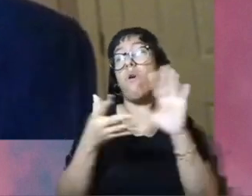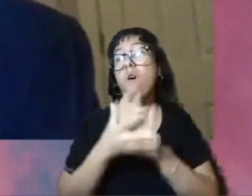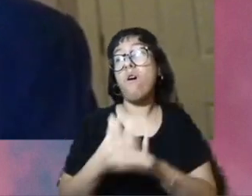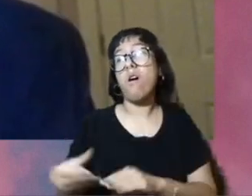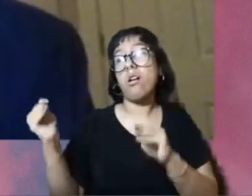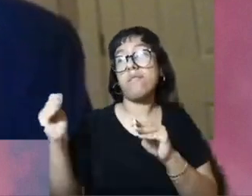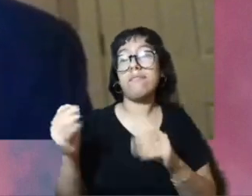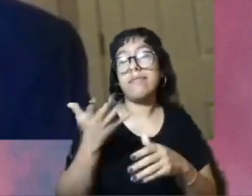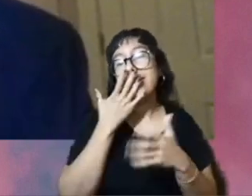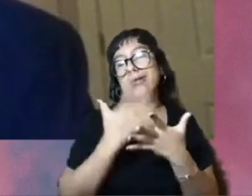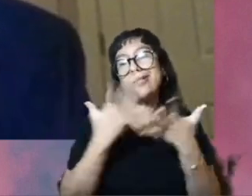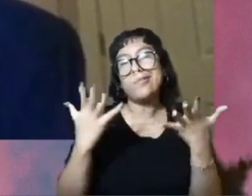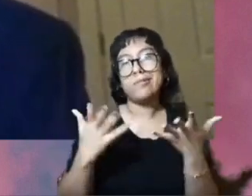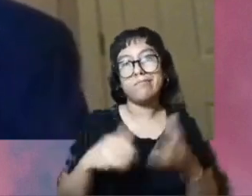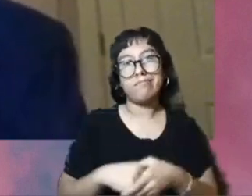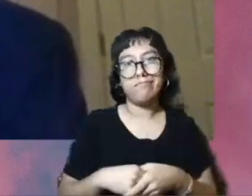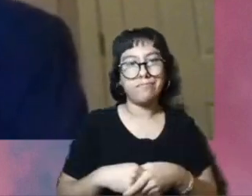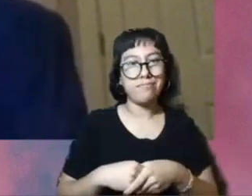Thank you so much.